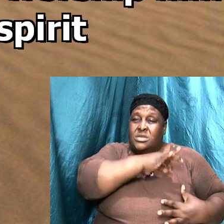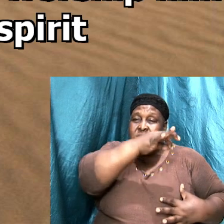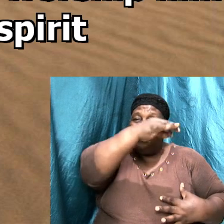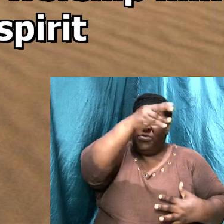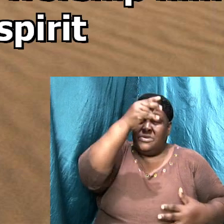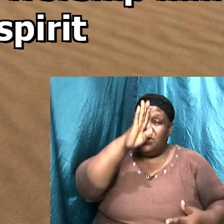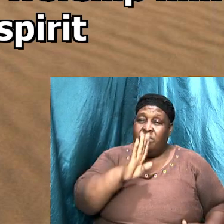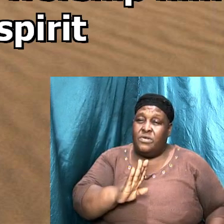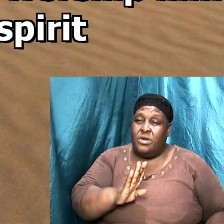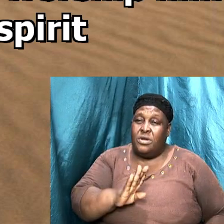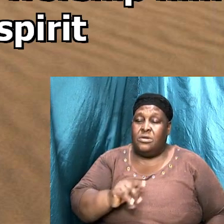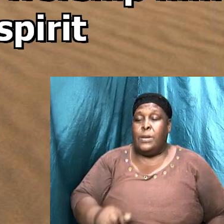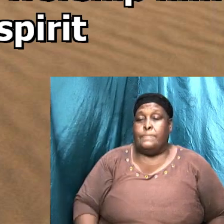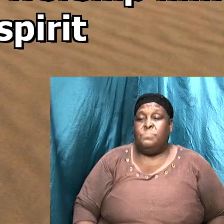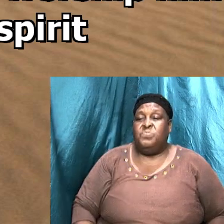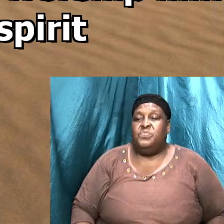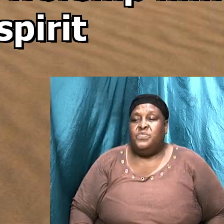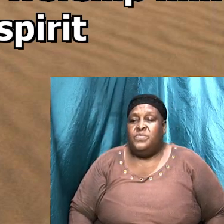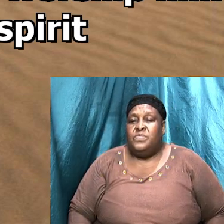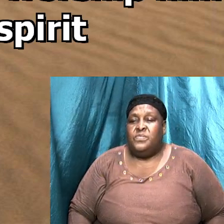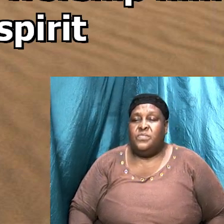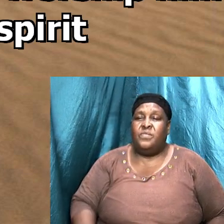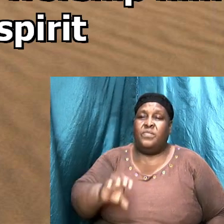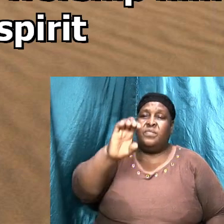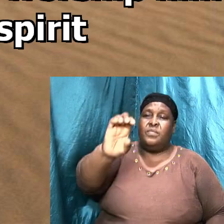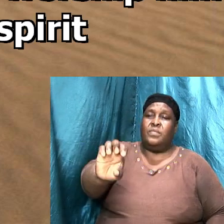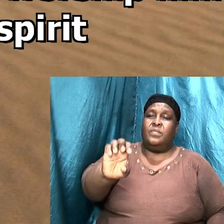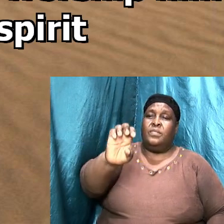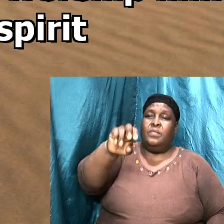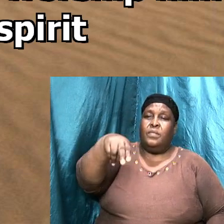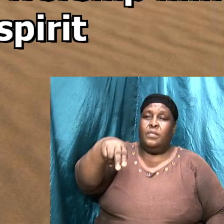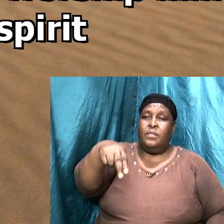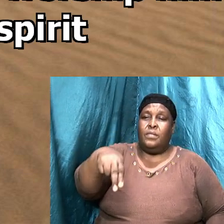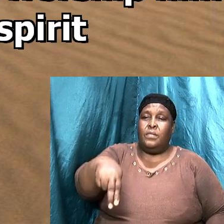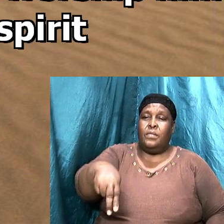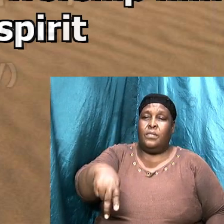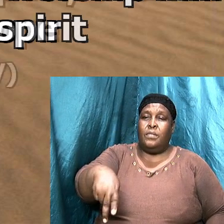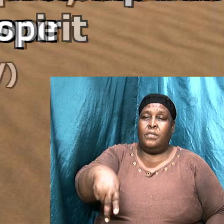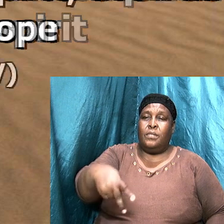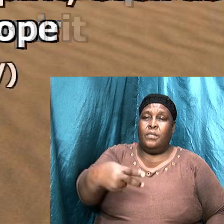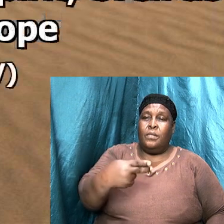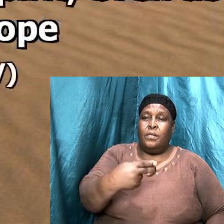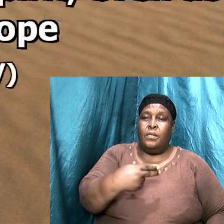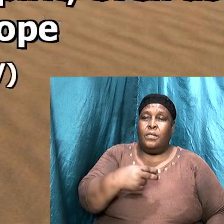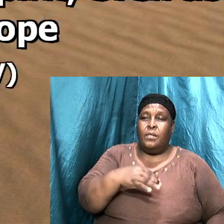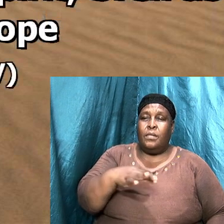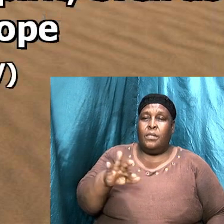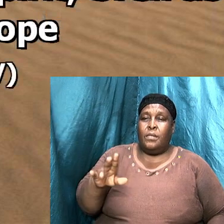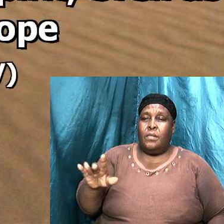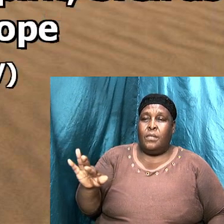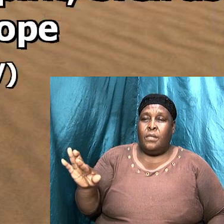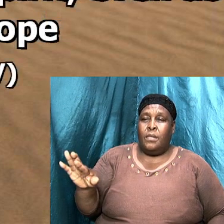let us go down now to Ephesians 4, verses